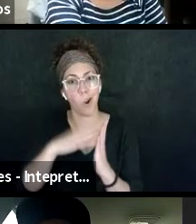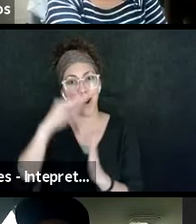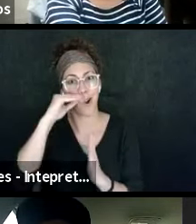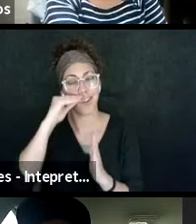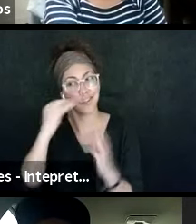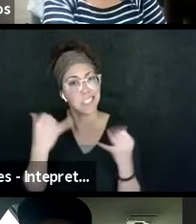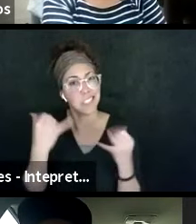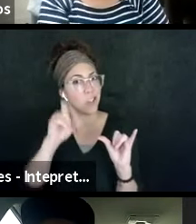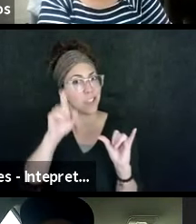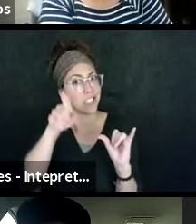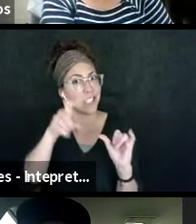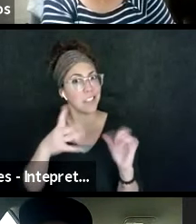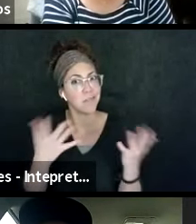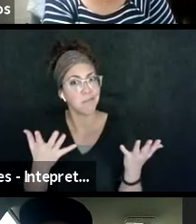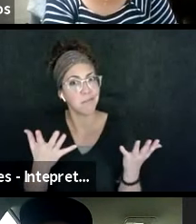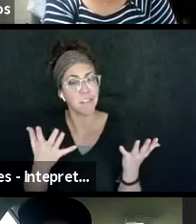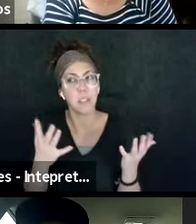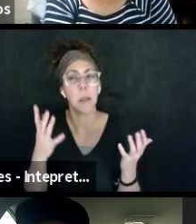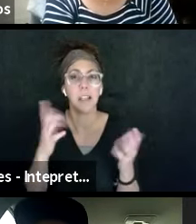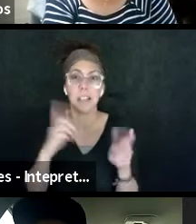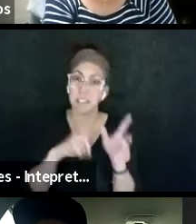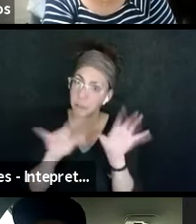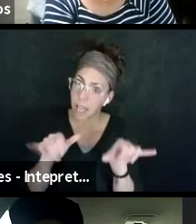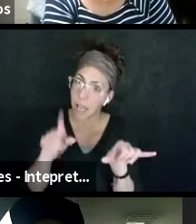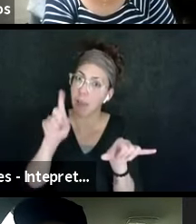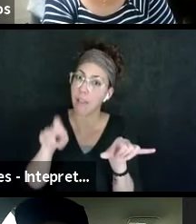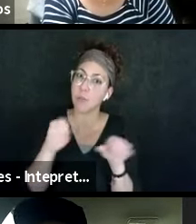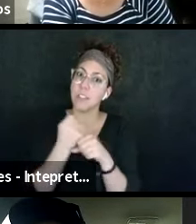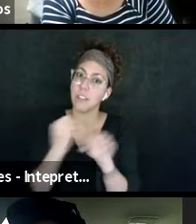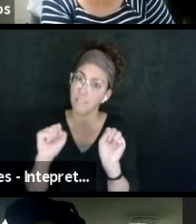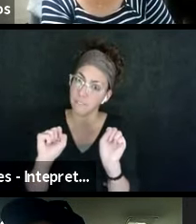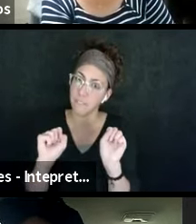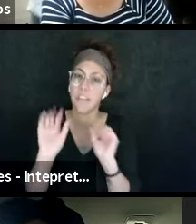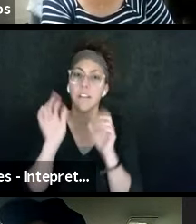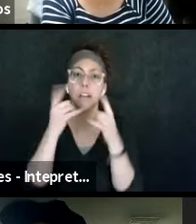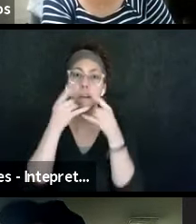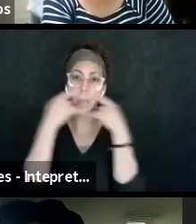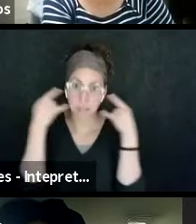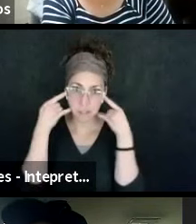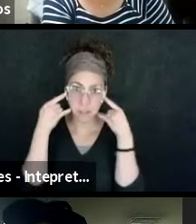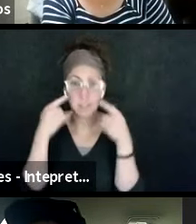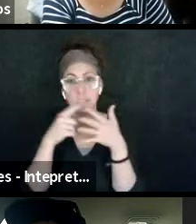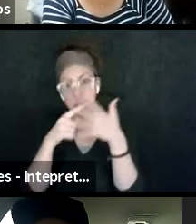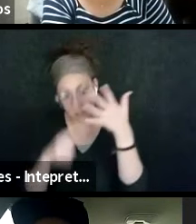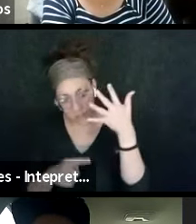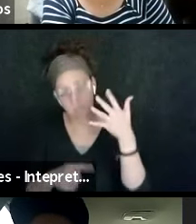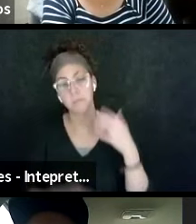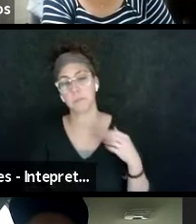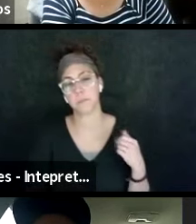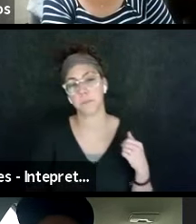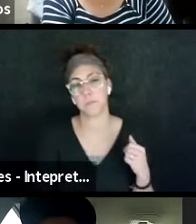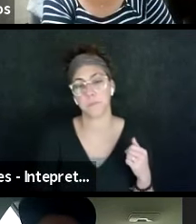safe distancing, wearing masks, all those things we've talked